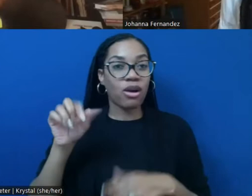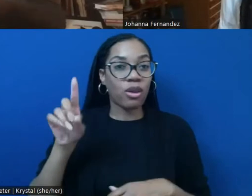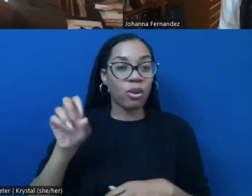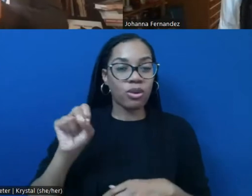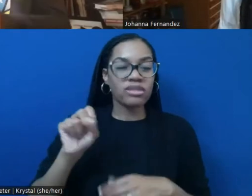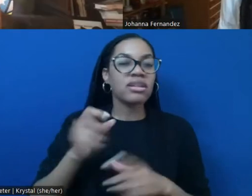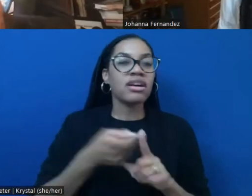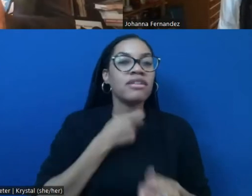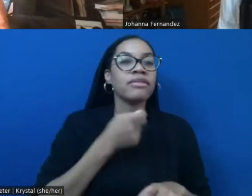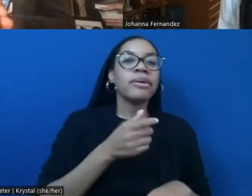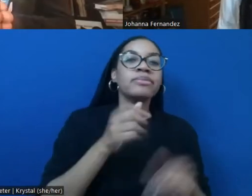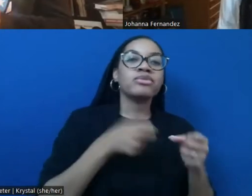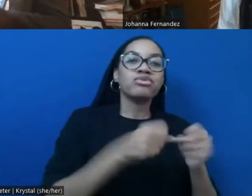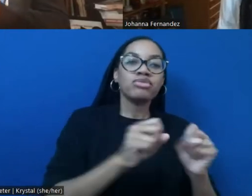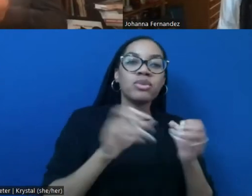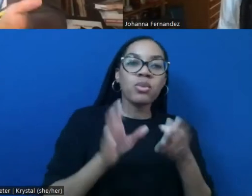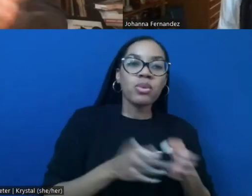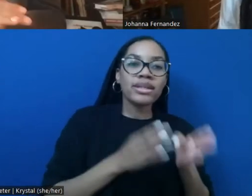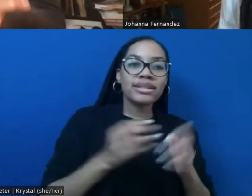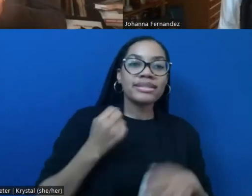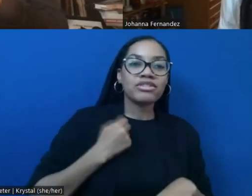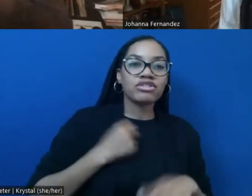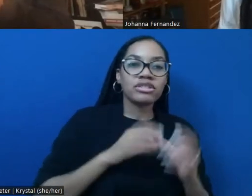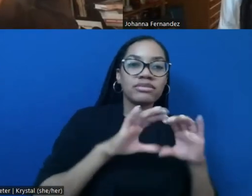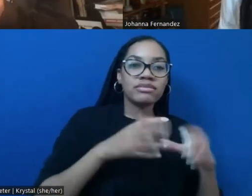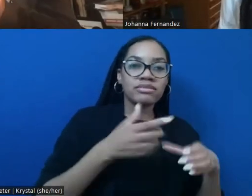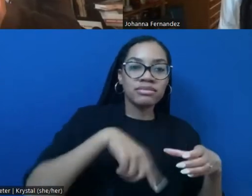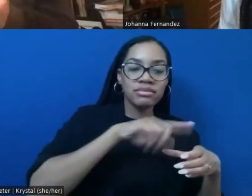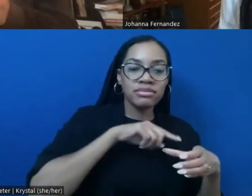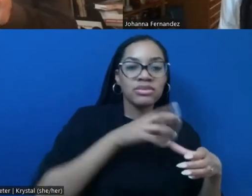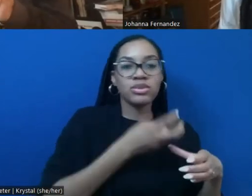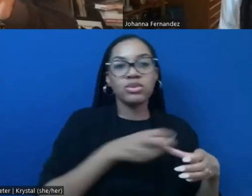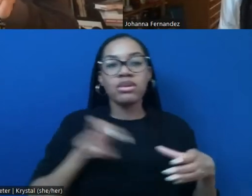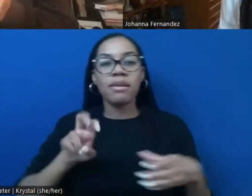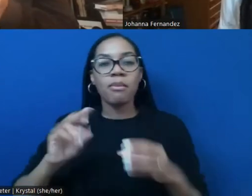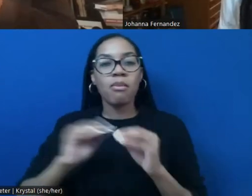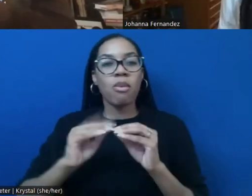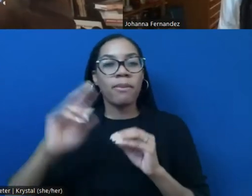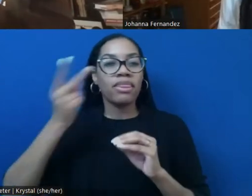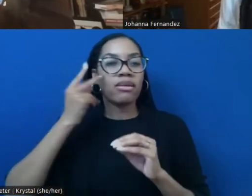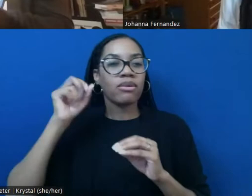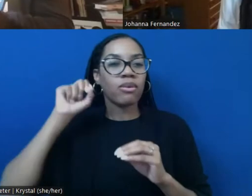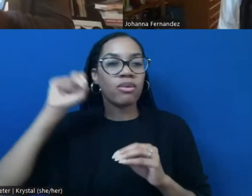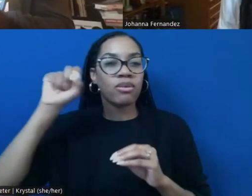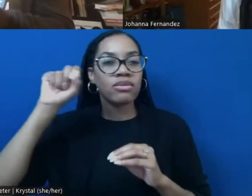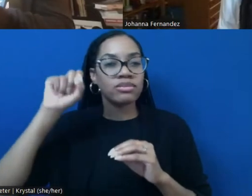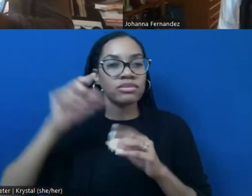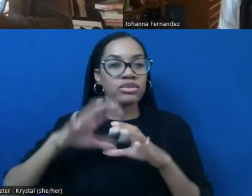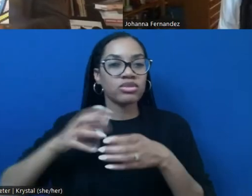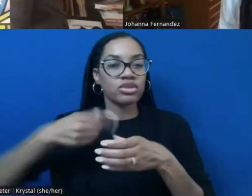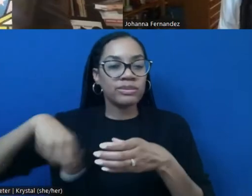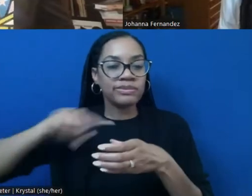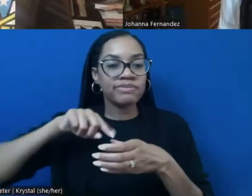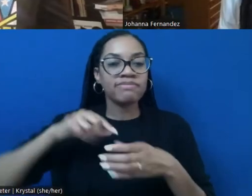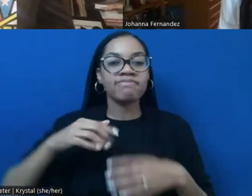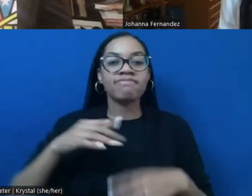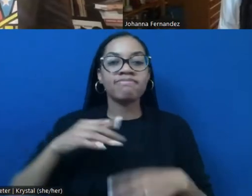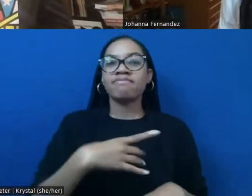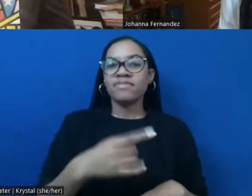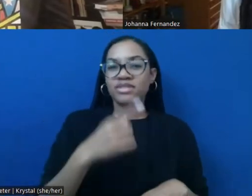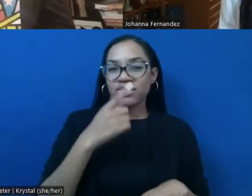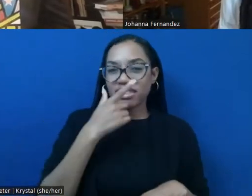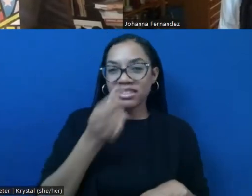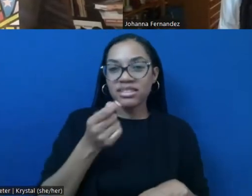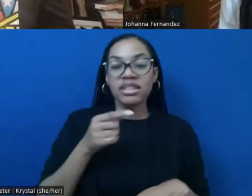a political organization. And I found your description of his early years and his interaction with school really